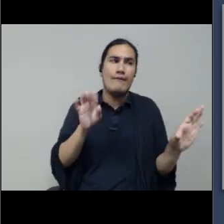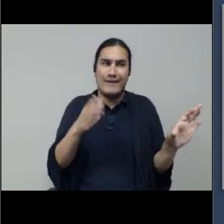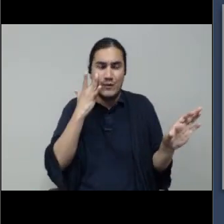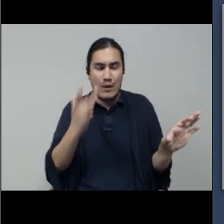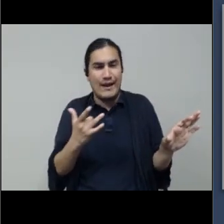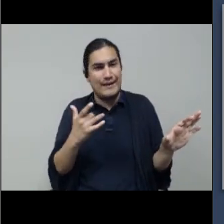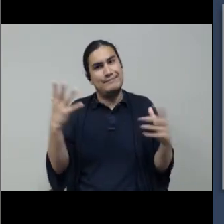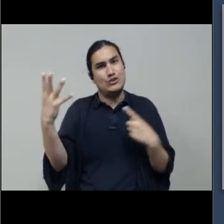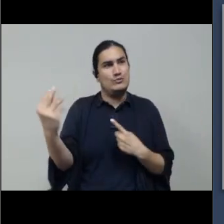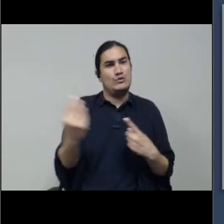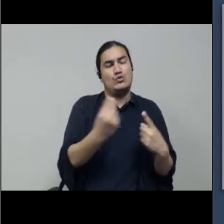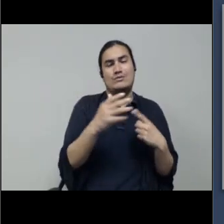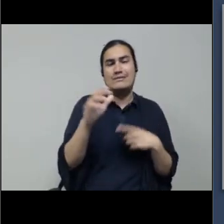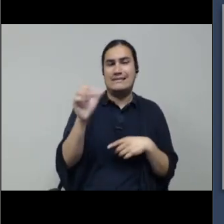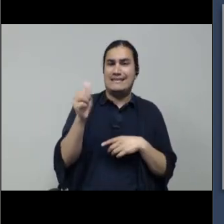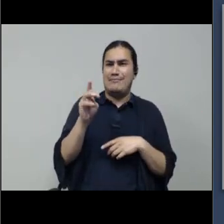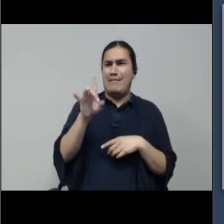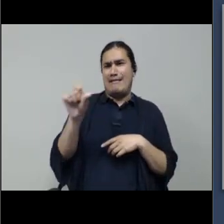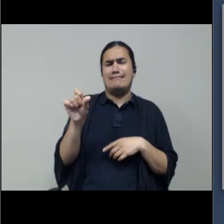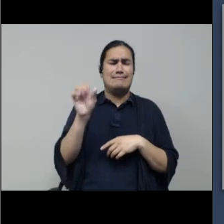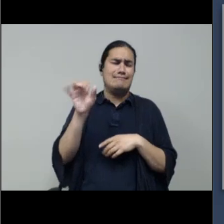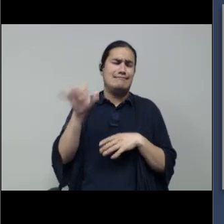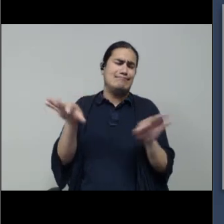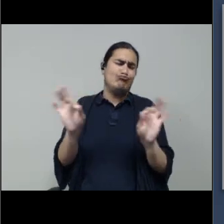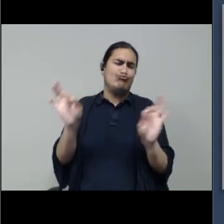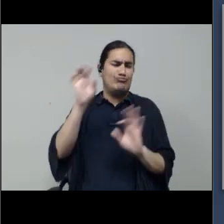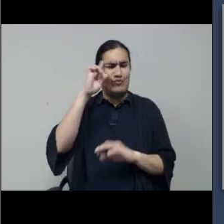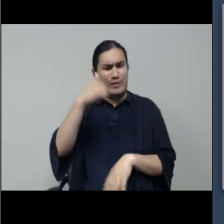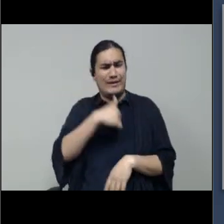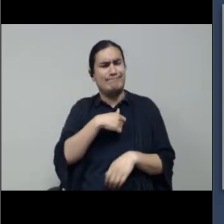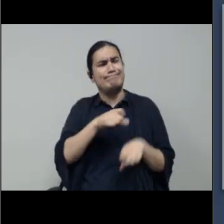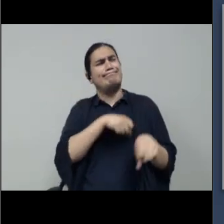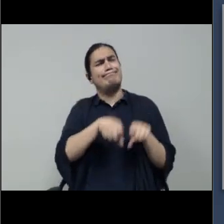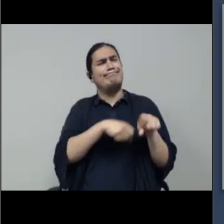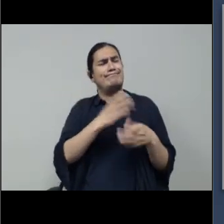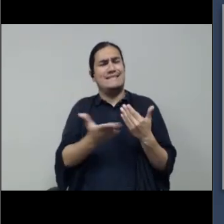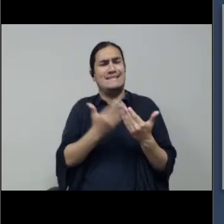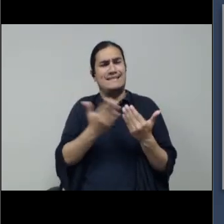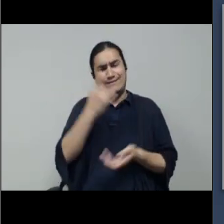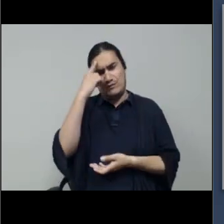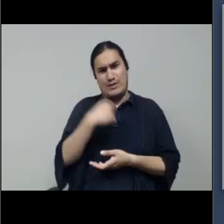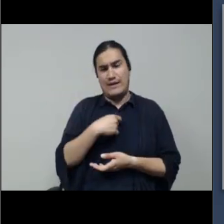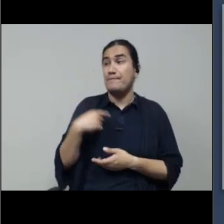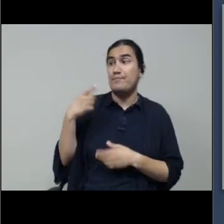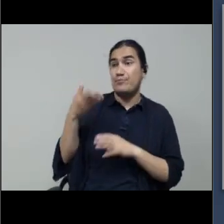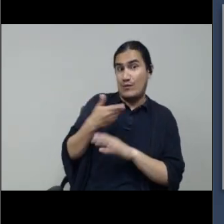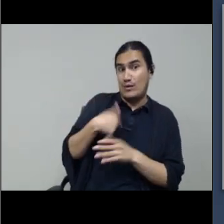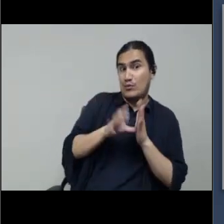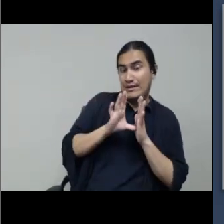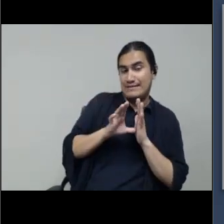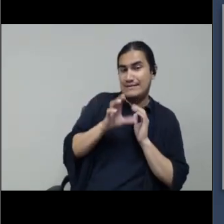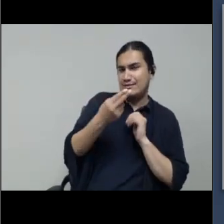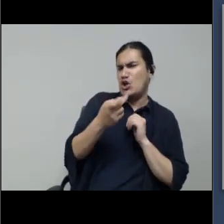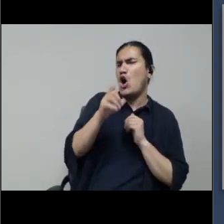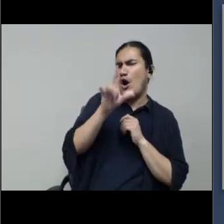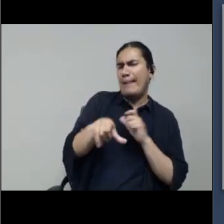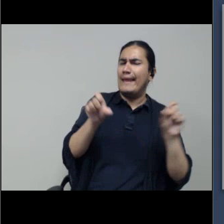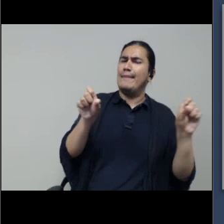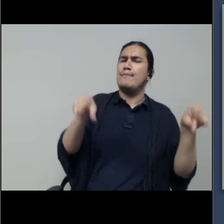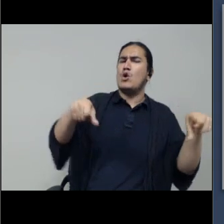like 10 miles, that's nothing. Do that in my sleep. So, but I know 10 miles. Before you're impressed, it's a Harley that she does that.